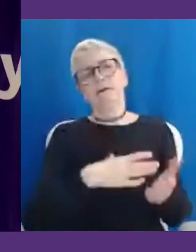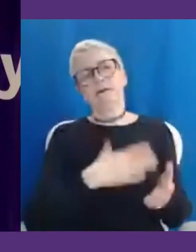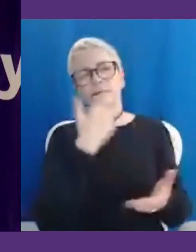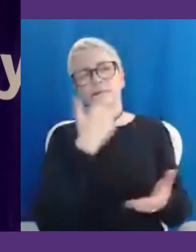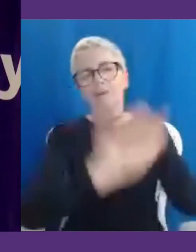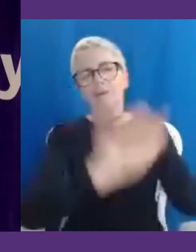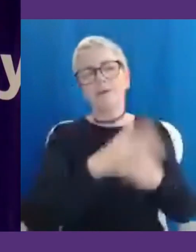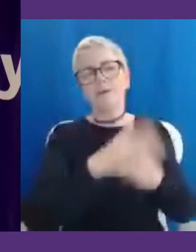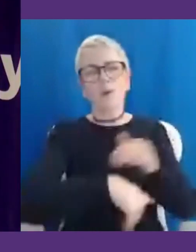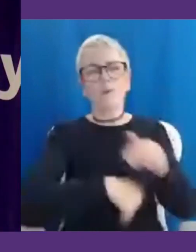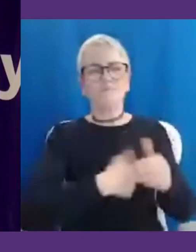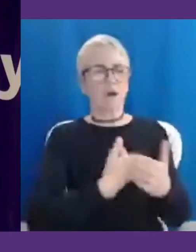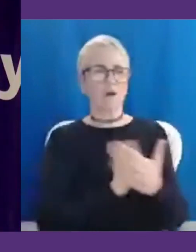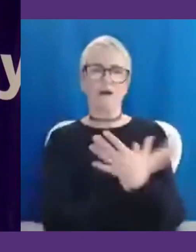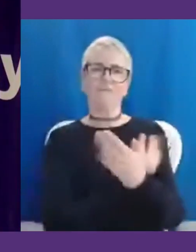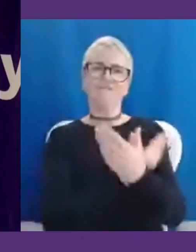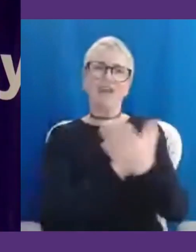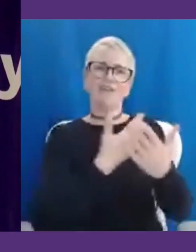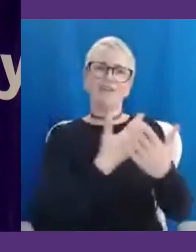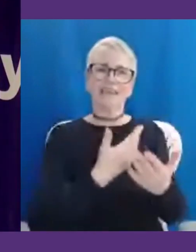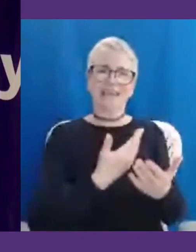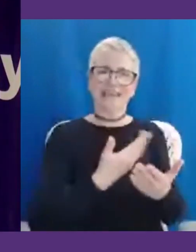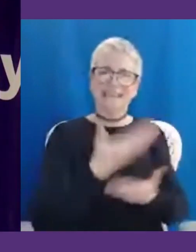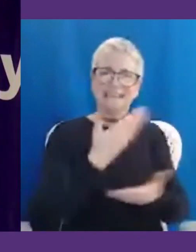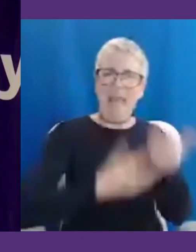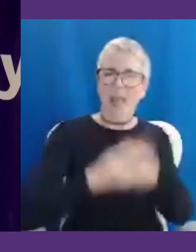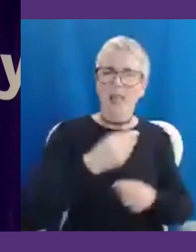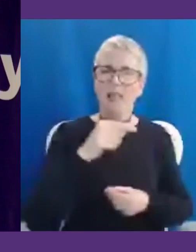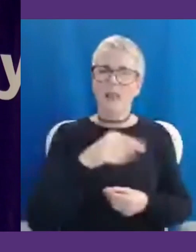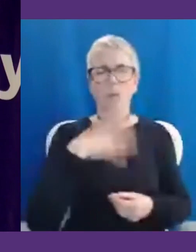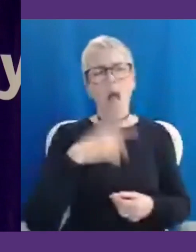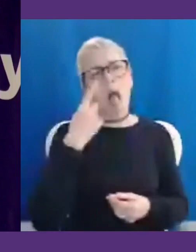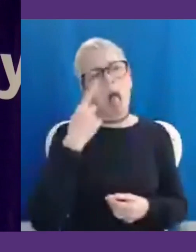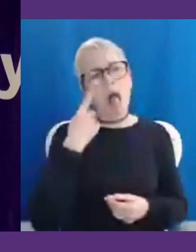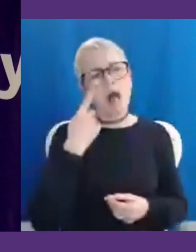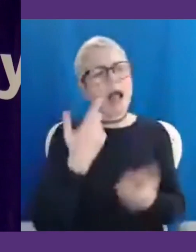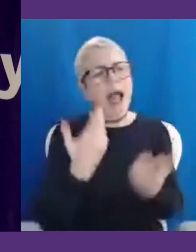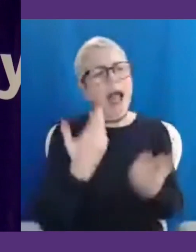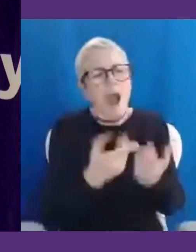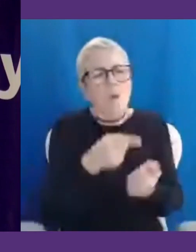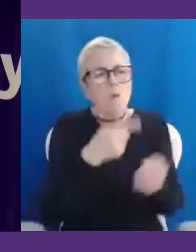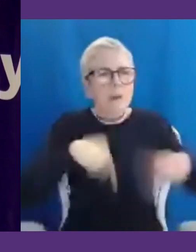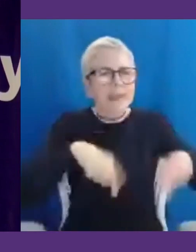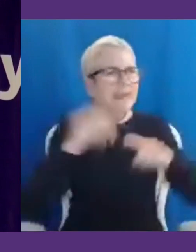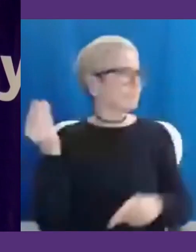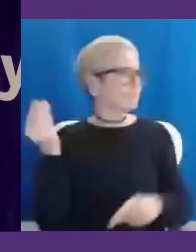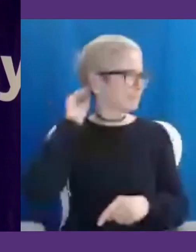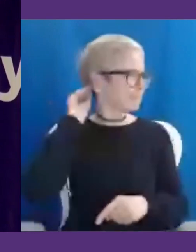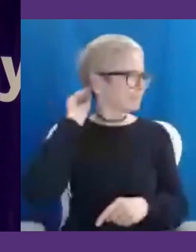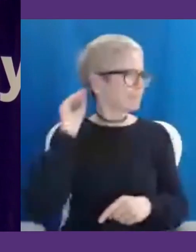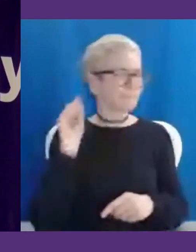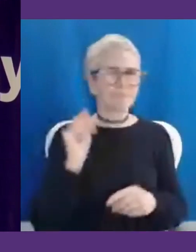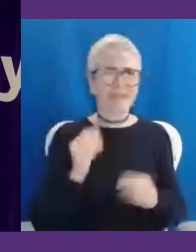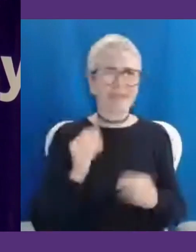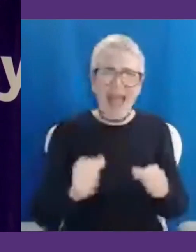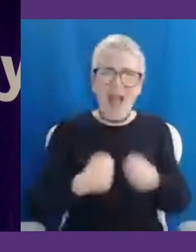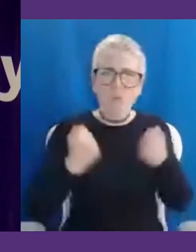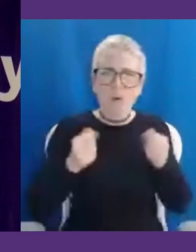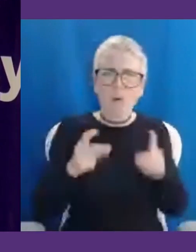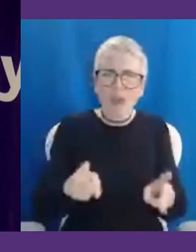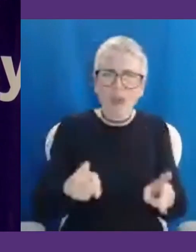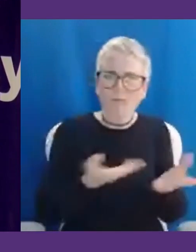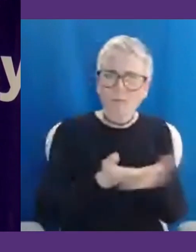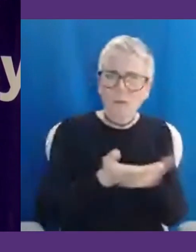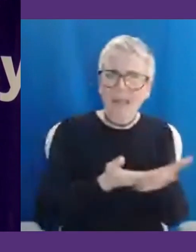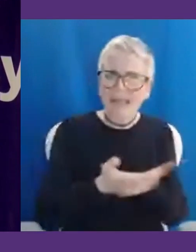on disability, and it's embedded in the way we communicate. But Francesca led that conversation off down another path